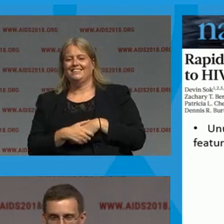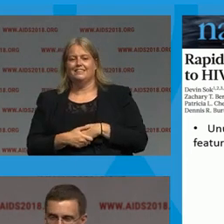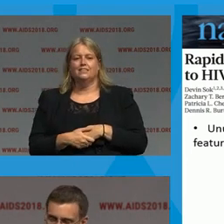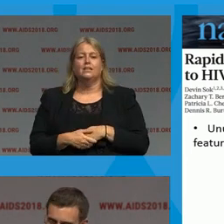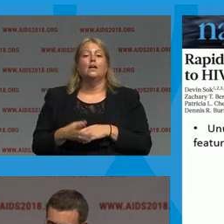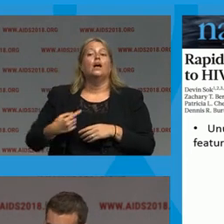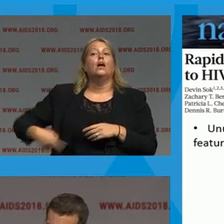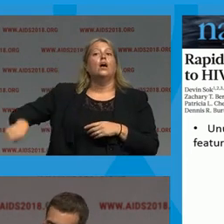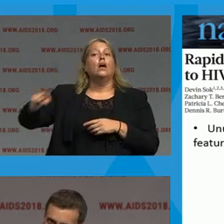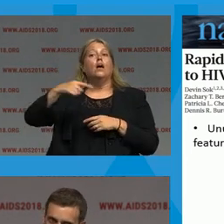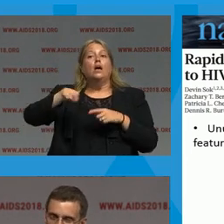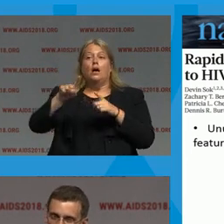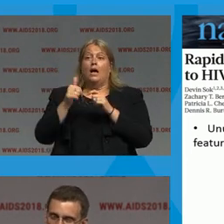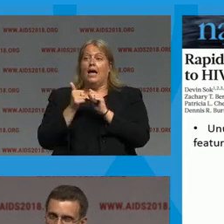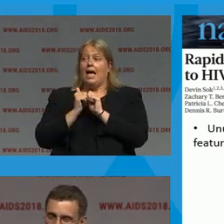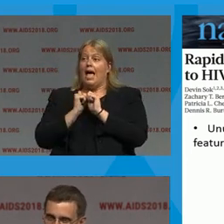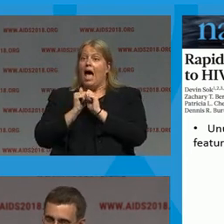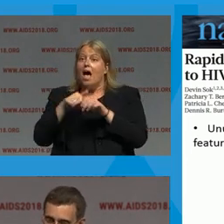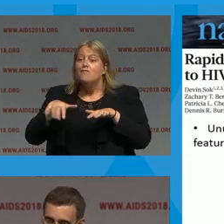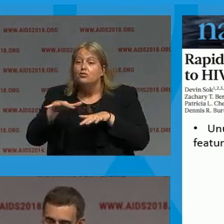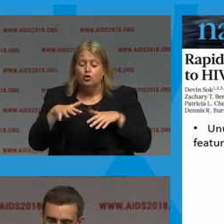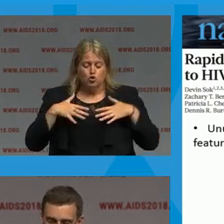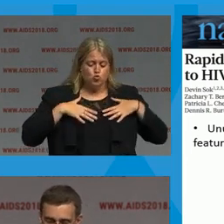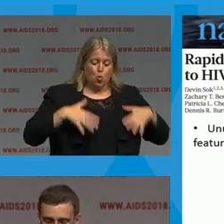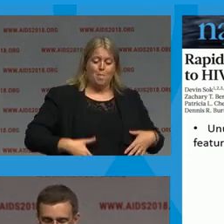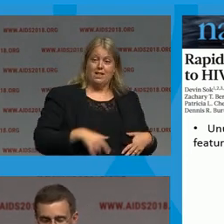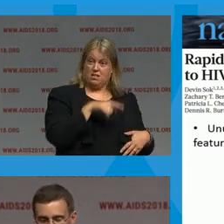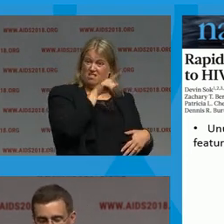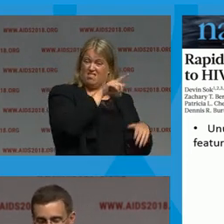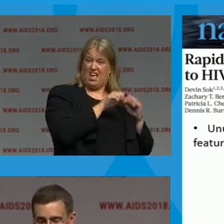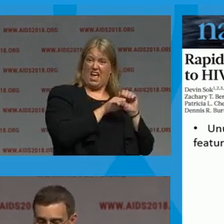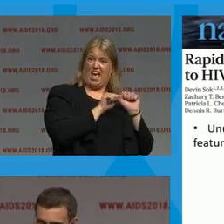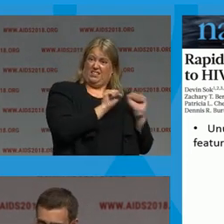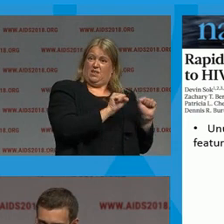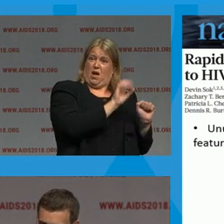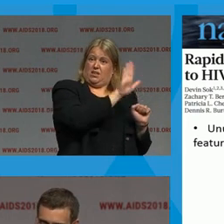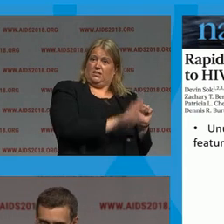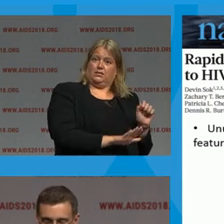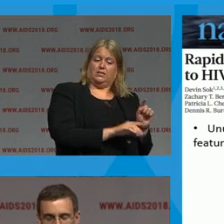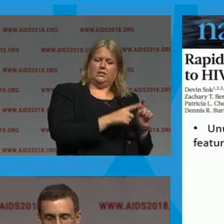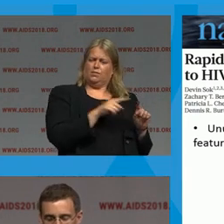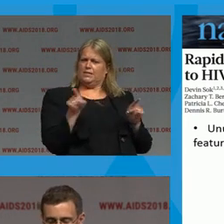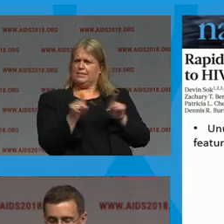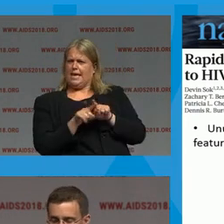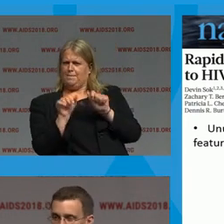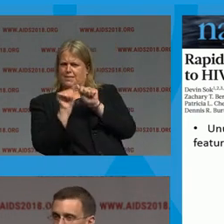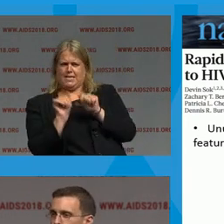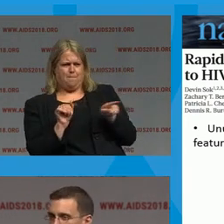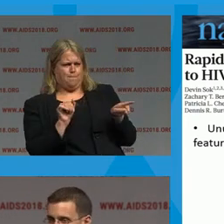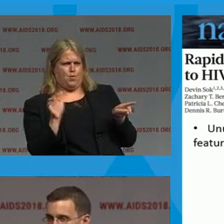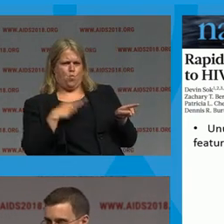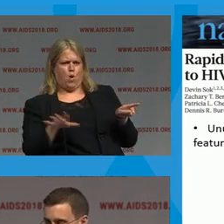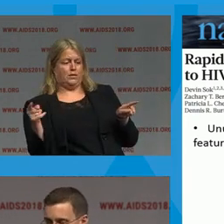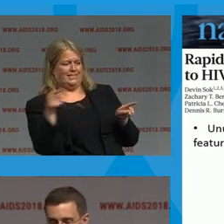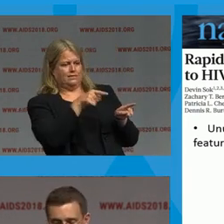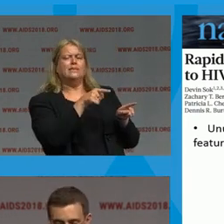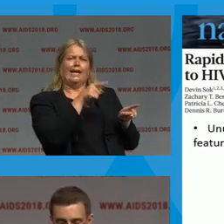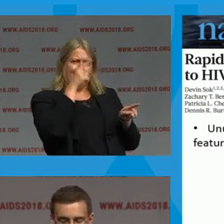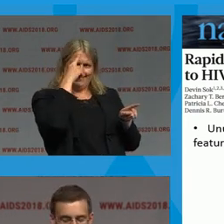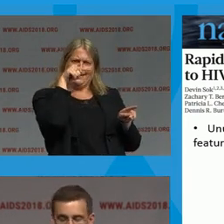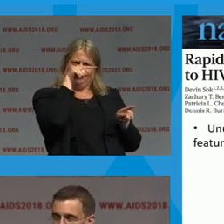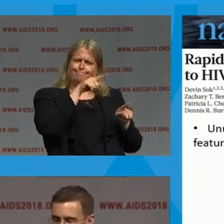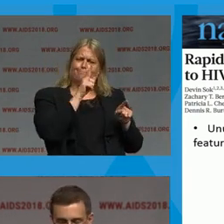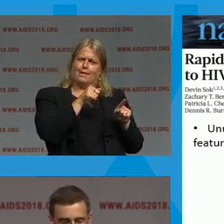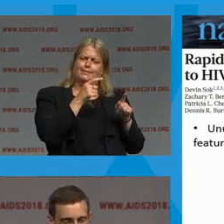that focus on getting human antibodies to have that weird shape is probably somewhere we should focus at least part of our efforts